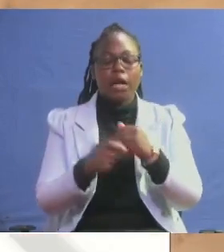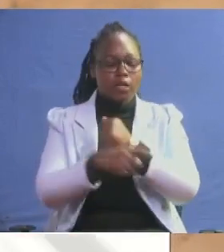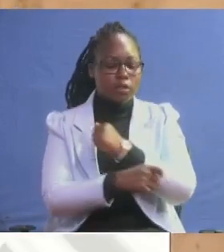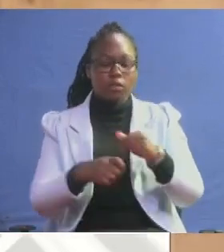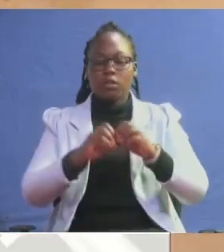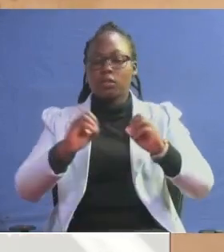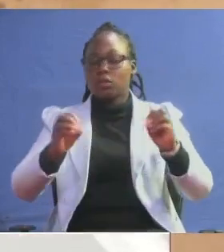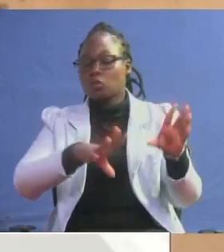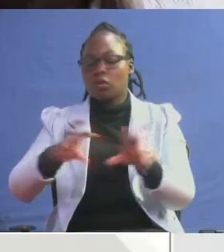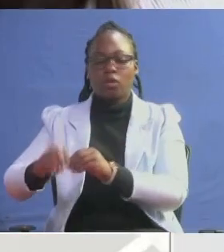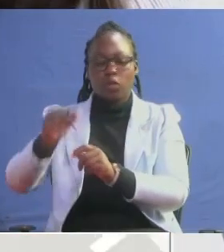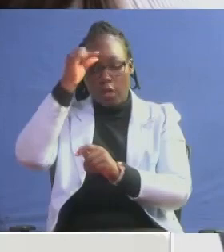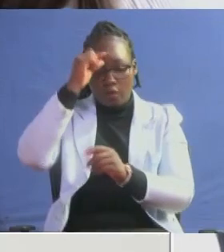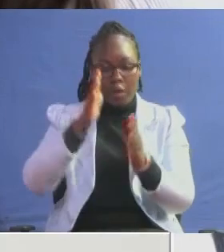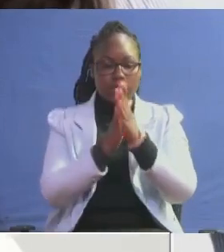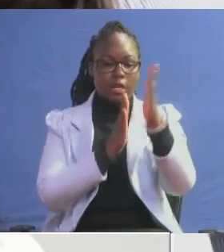wapelekee serikali direct.